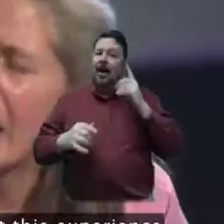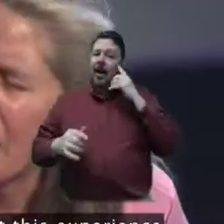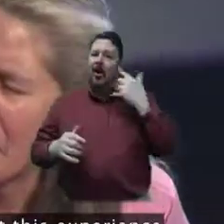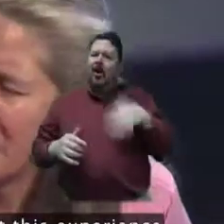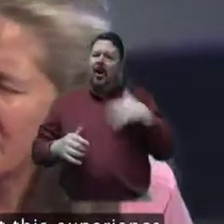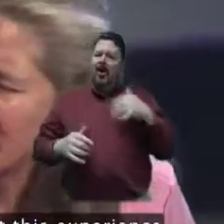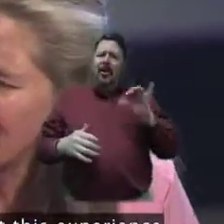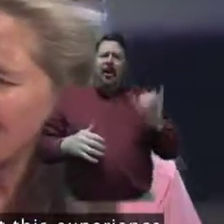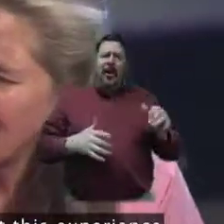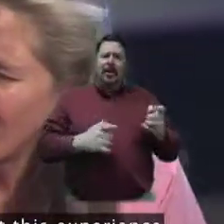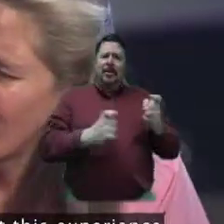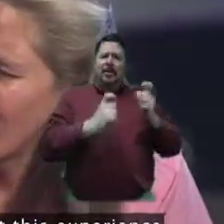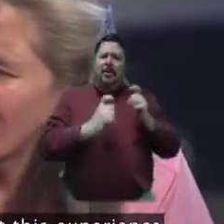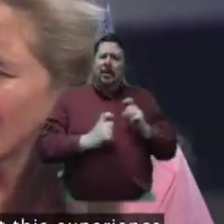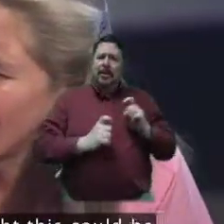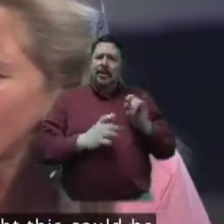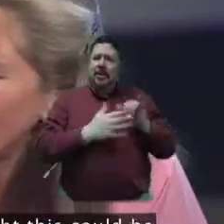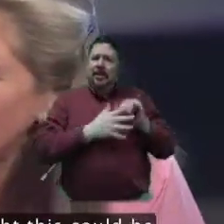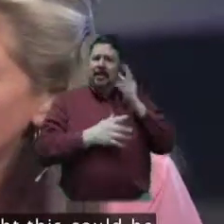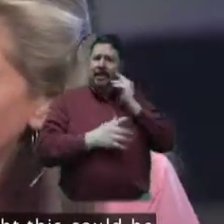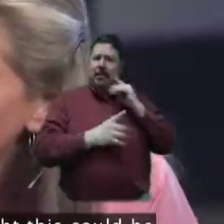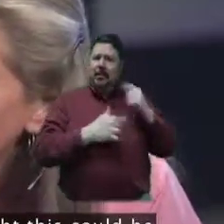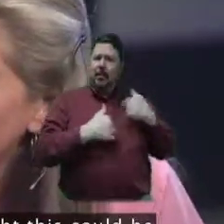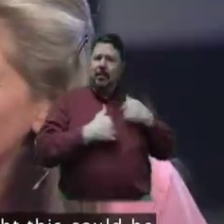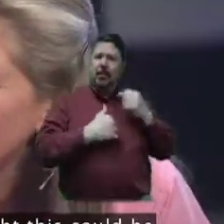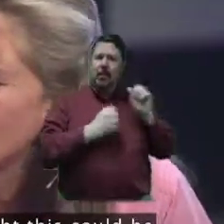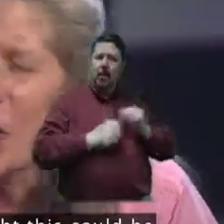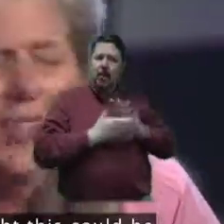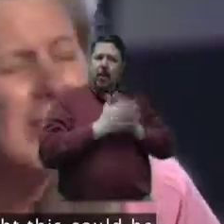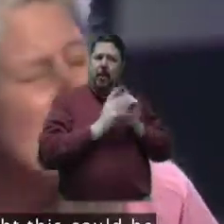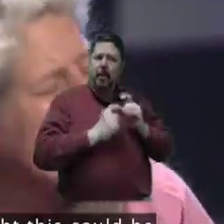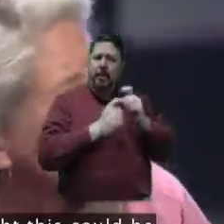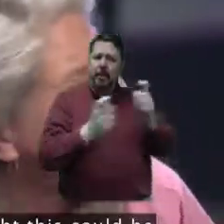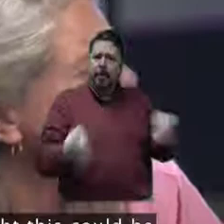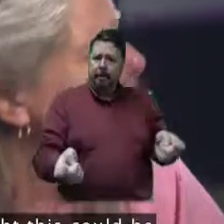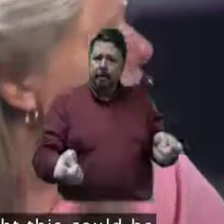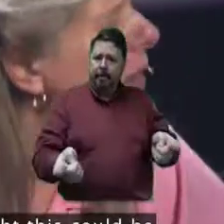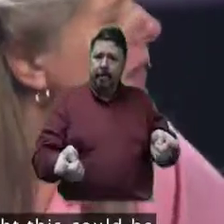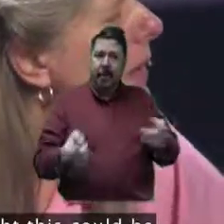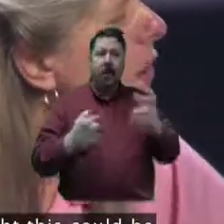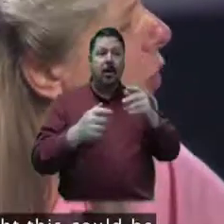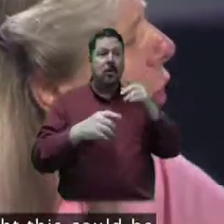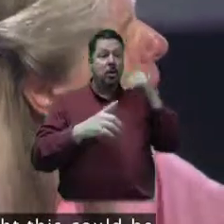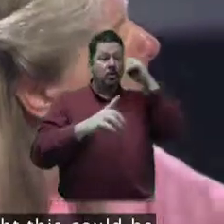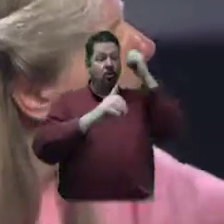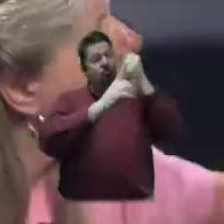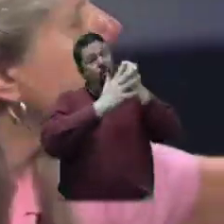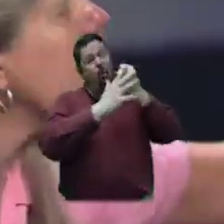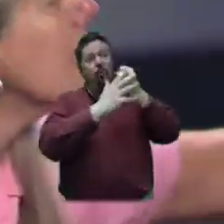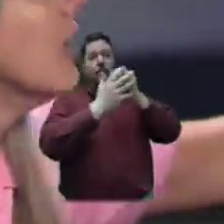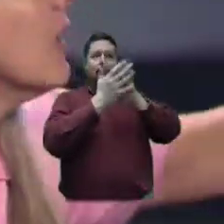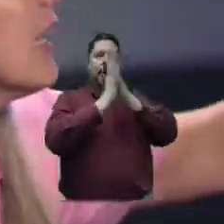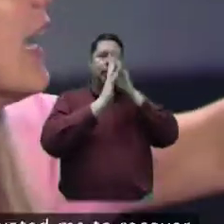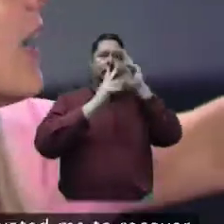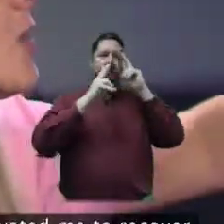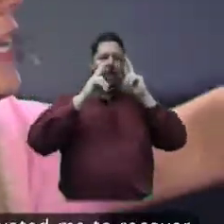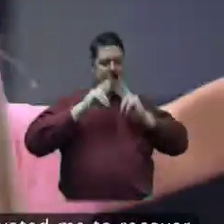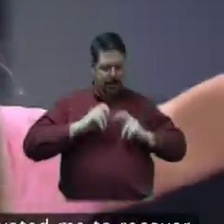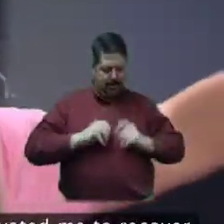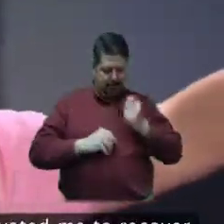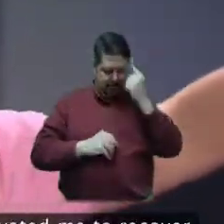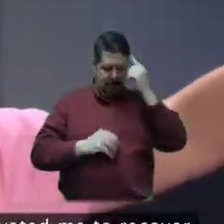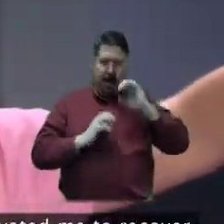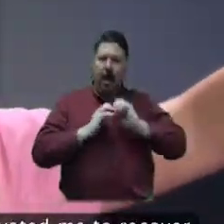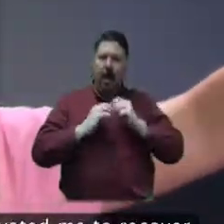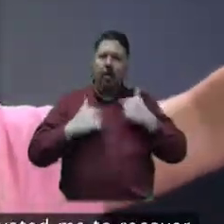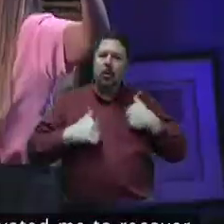tremendous gift this experience could be. What a stroke of insight this could be to how we live